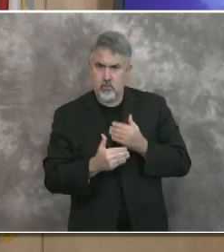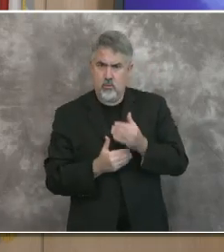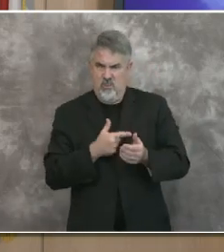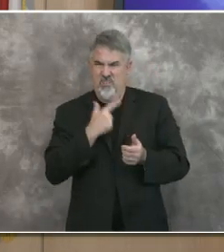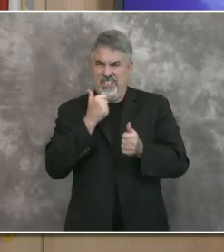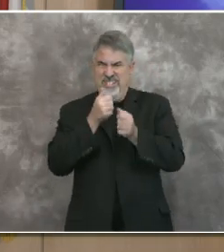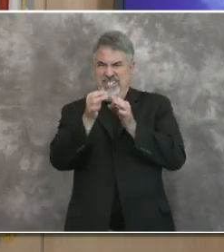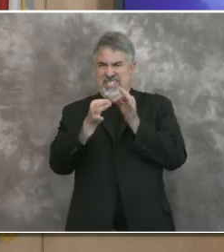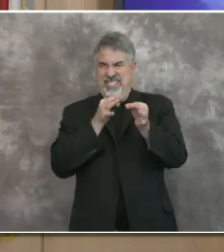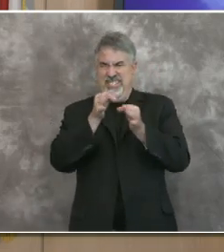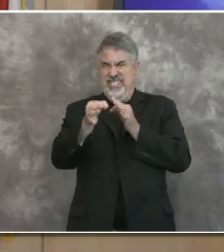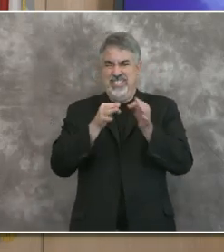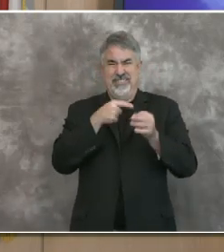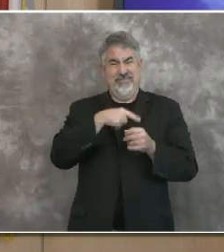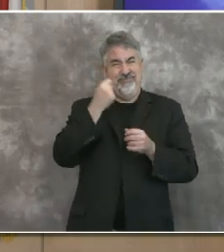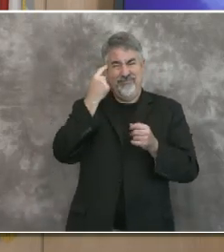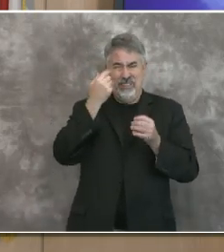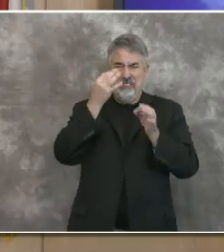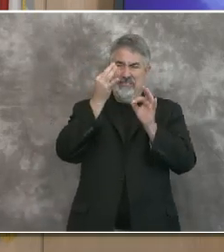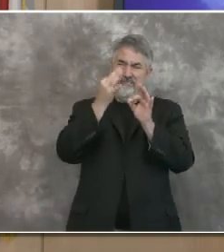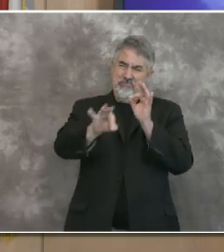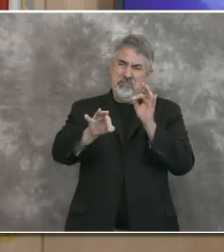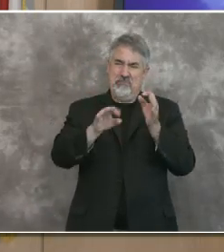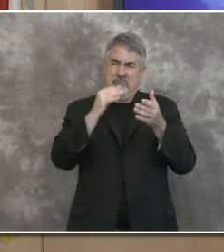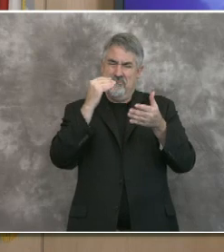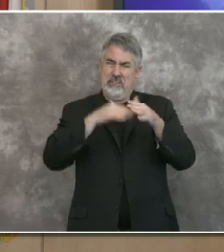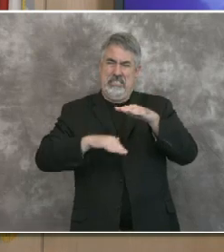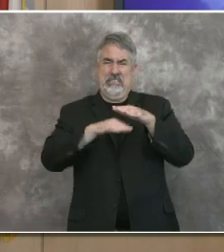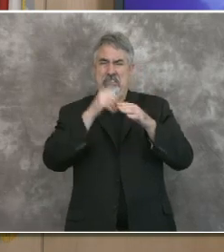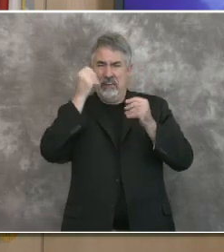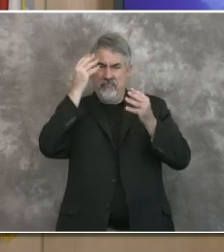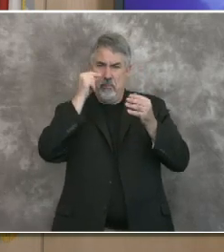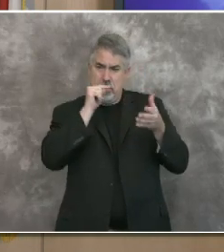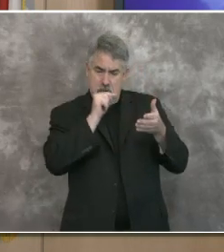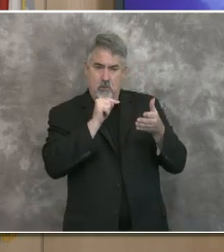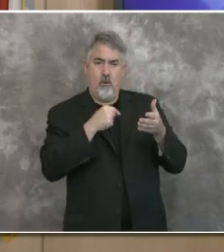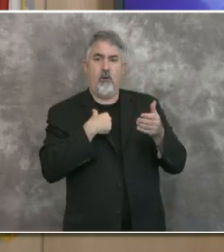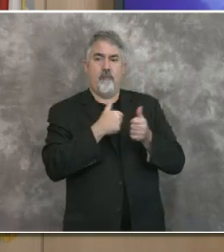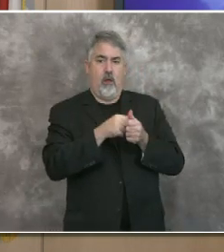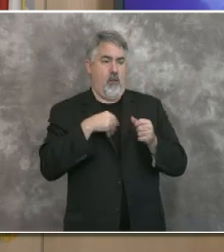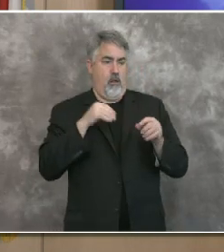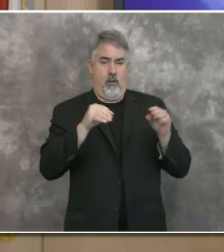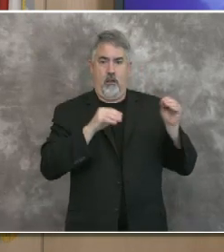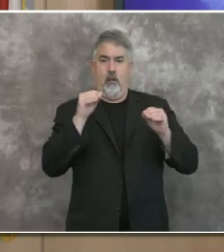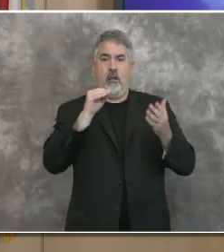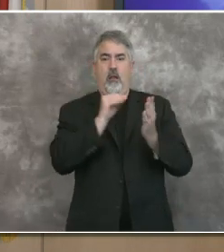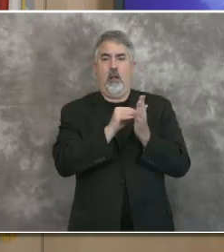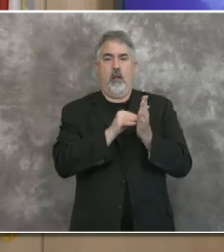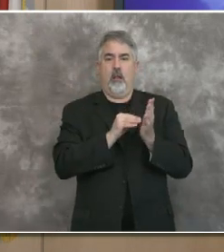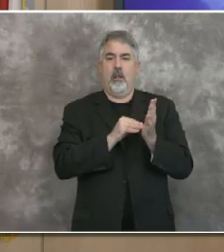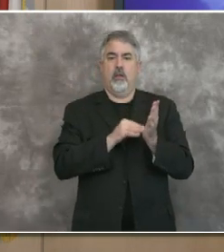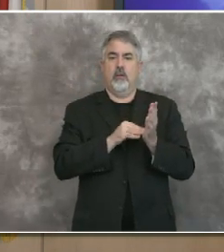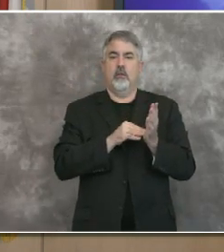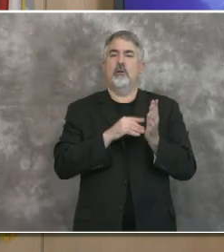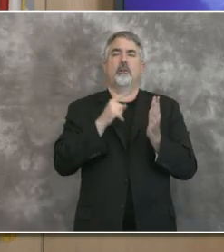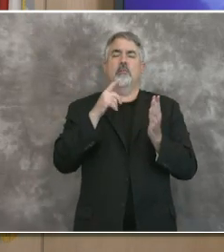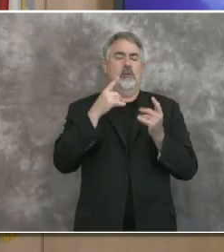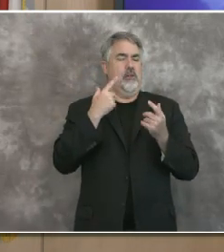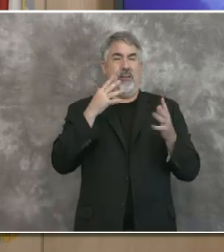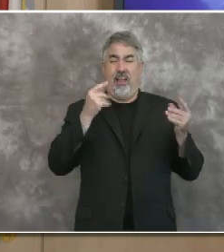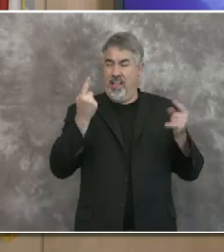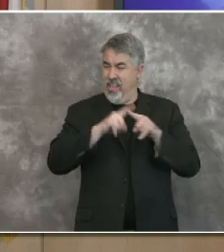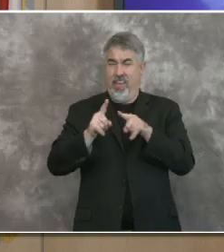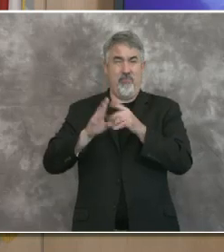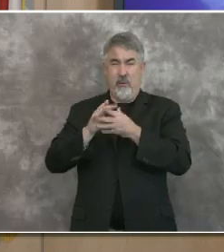to make this as simple as possible. We don't want you to have to go to 2 places and download 2 different things. So the only thing that you need to complete is the county's